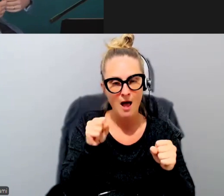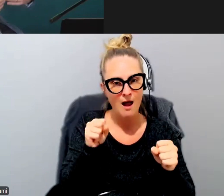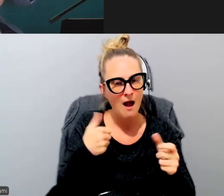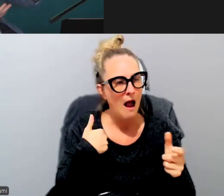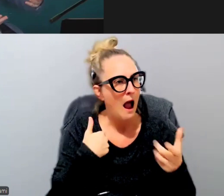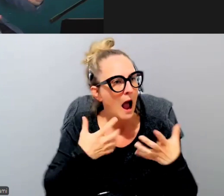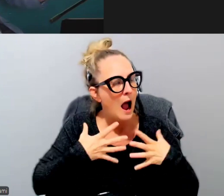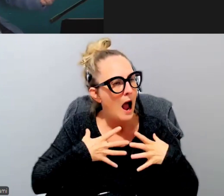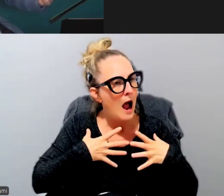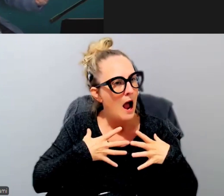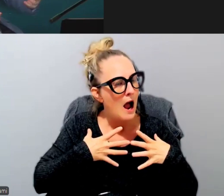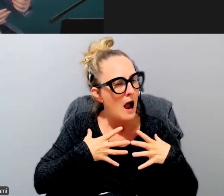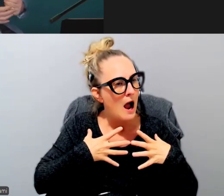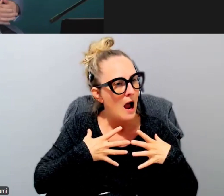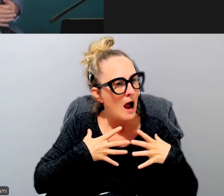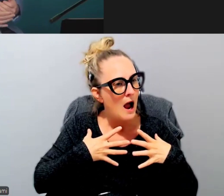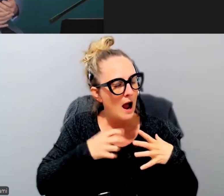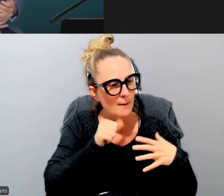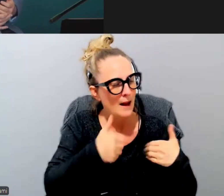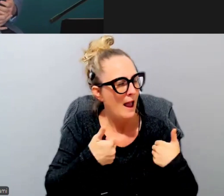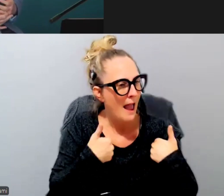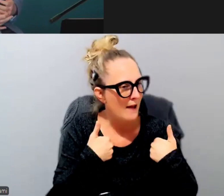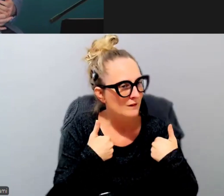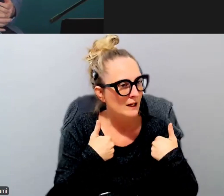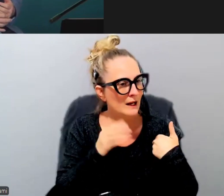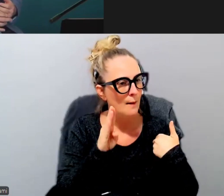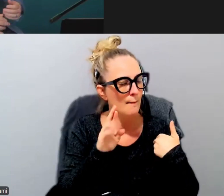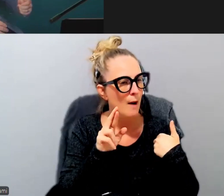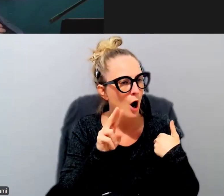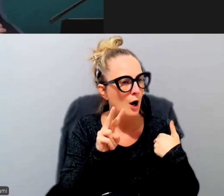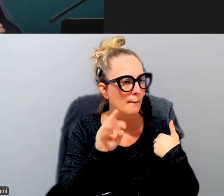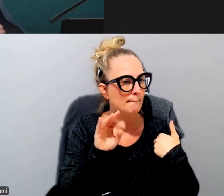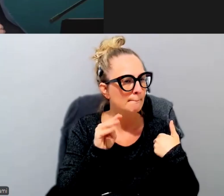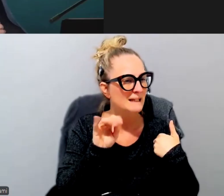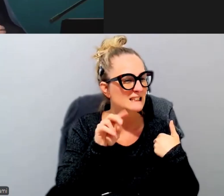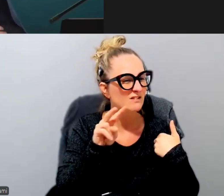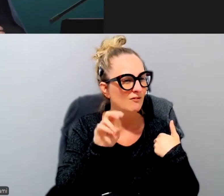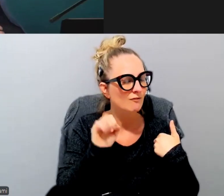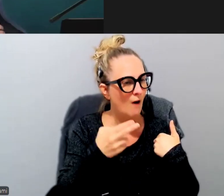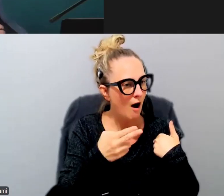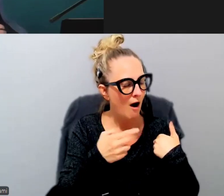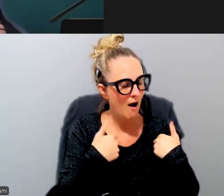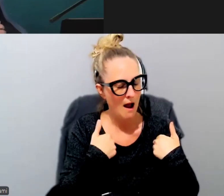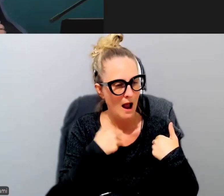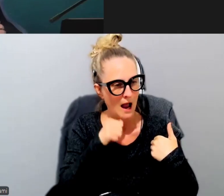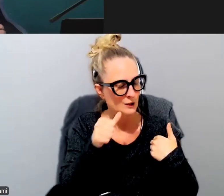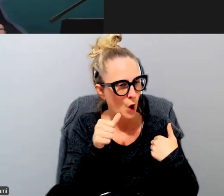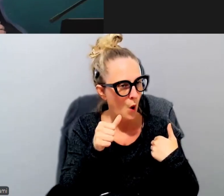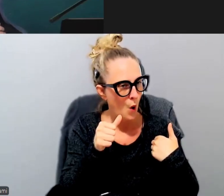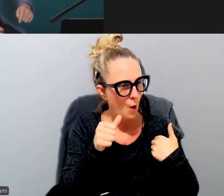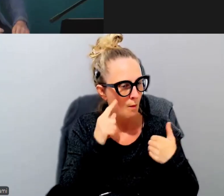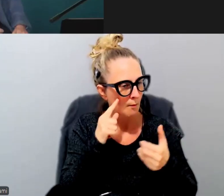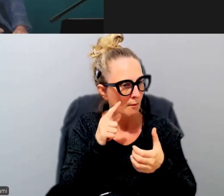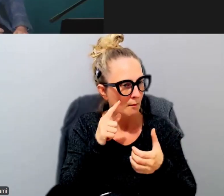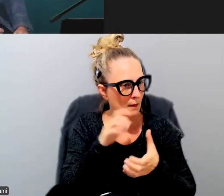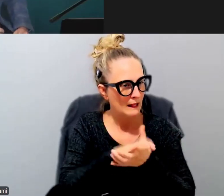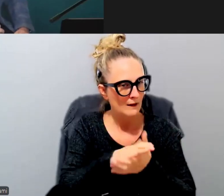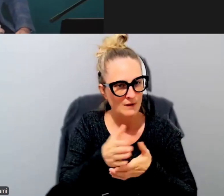don't believe in God. I was 11 or 12, and she said, well, I don't believe either, and you're having a bar mitzvah.